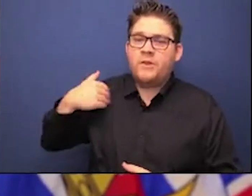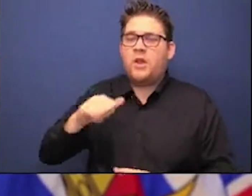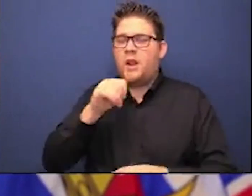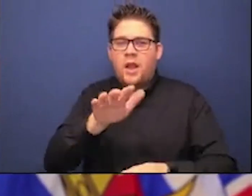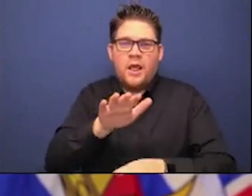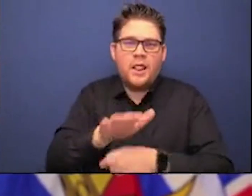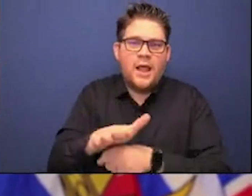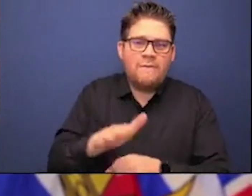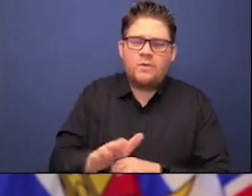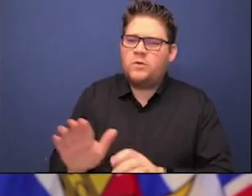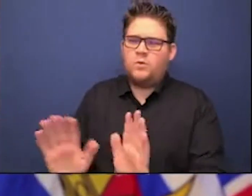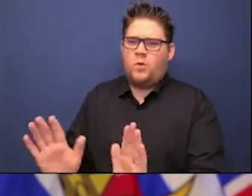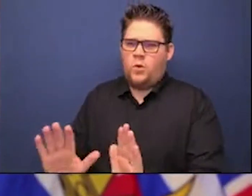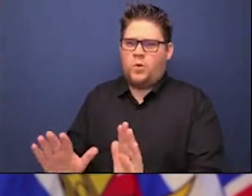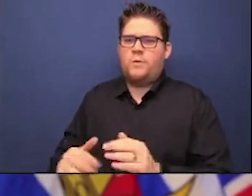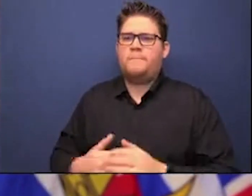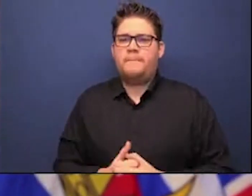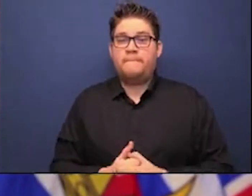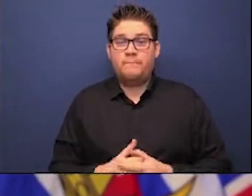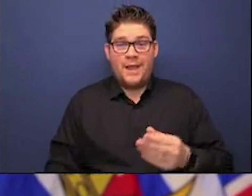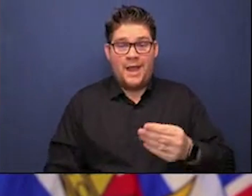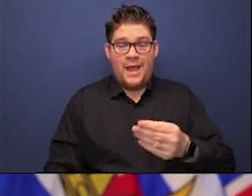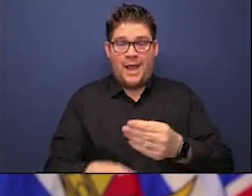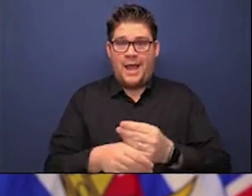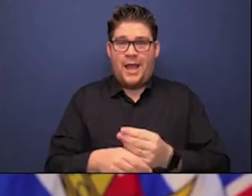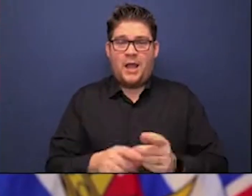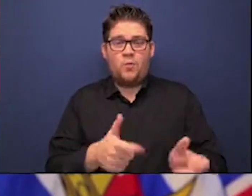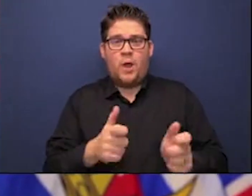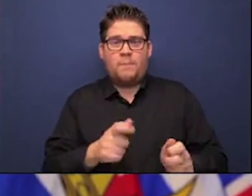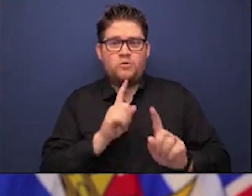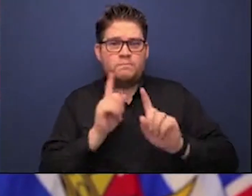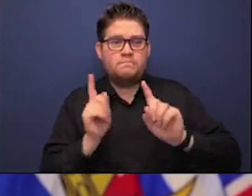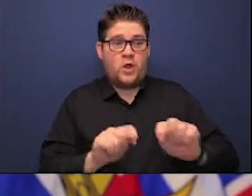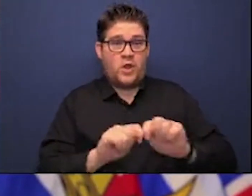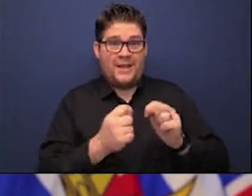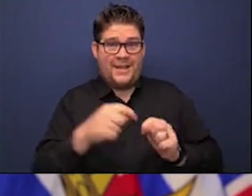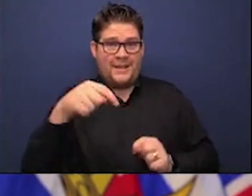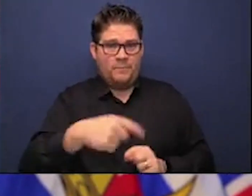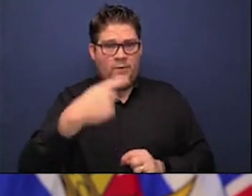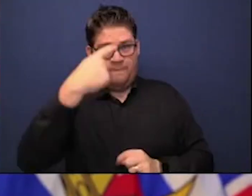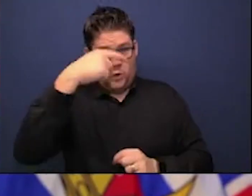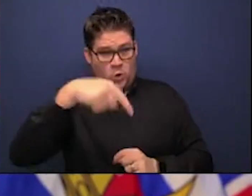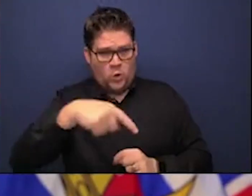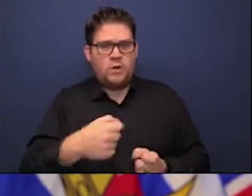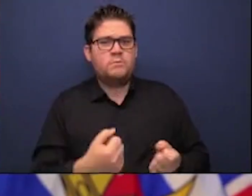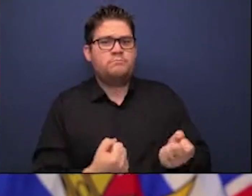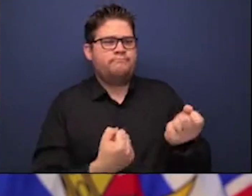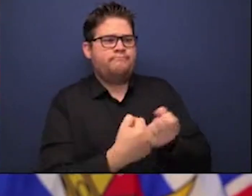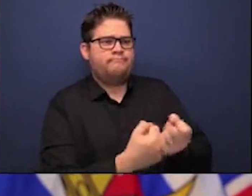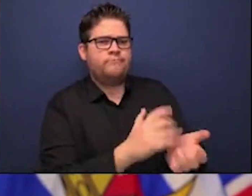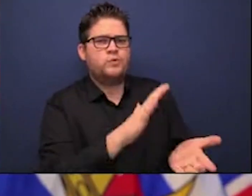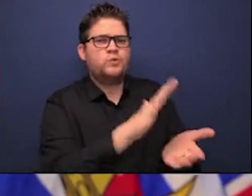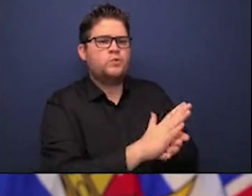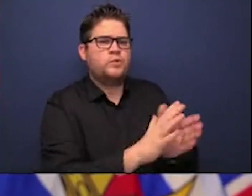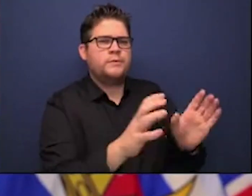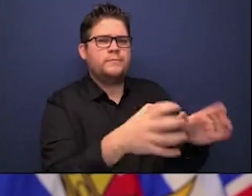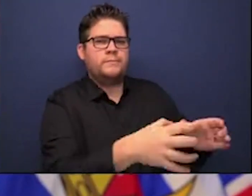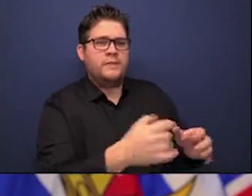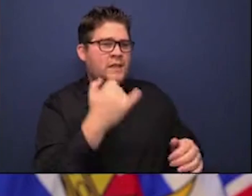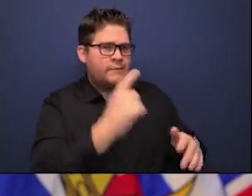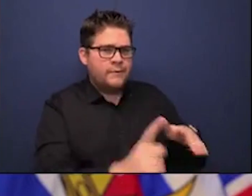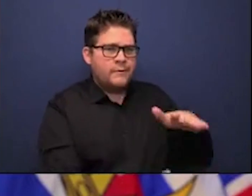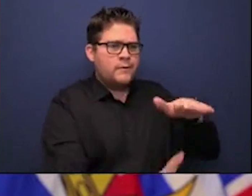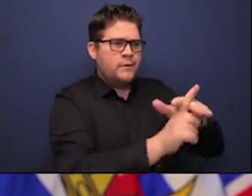better connect with schools and answer their questions in a rapid way. Of course, if you look back to